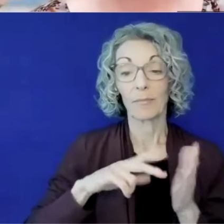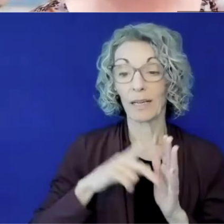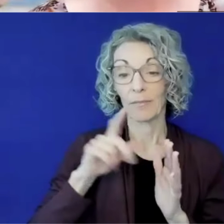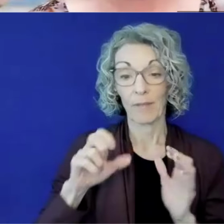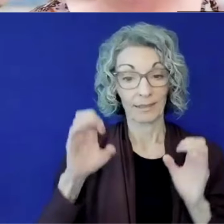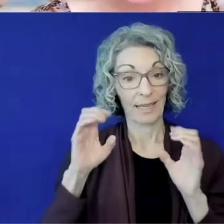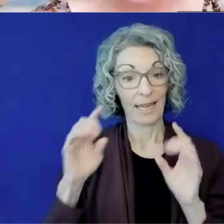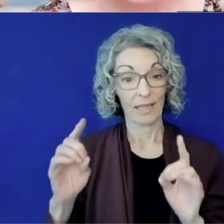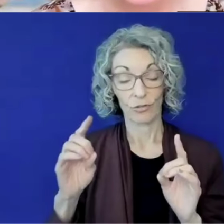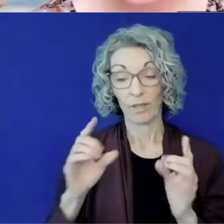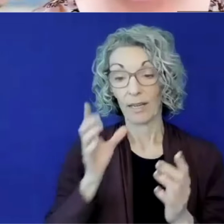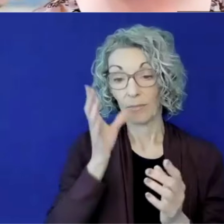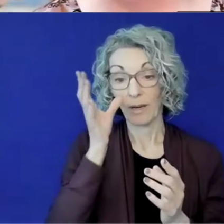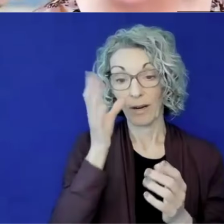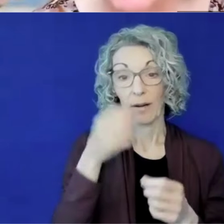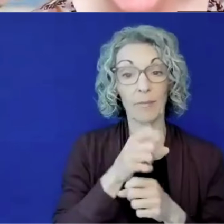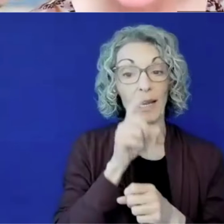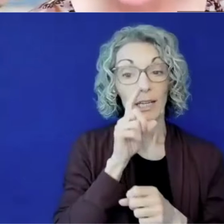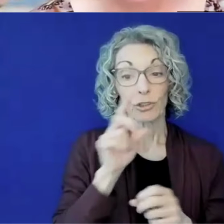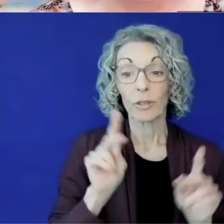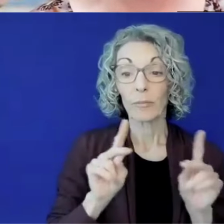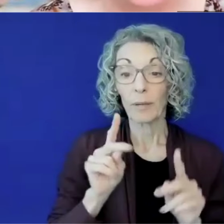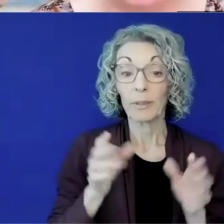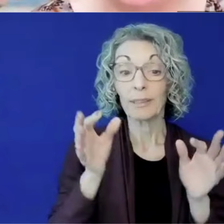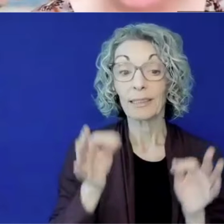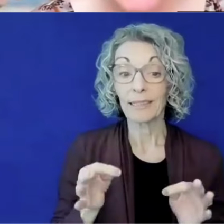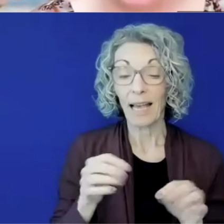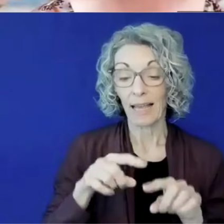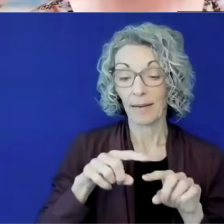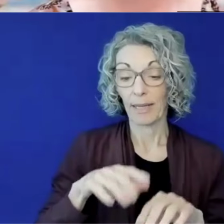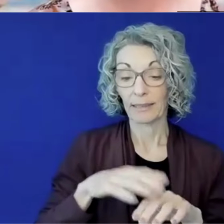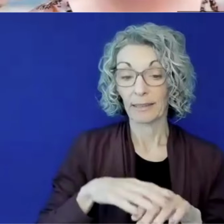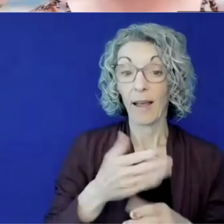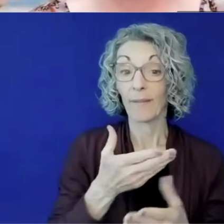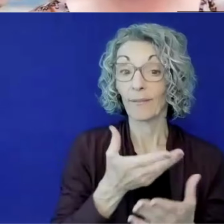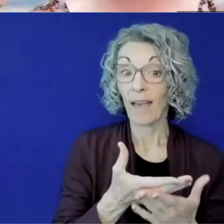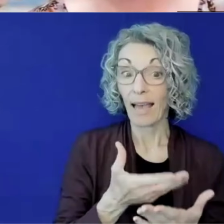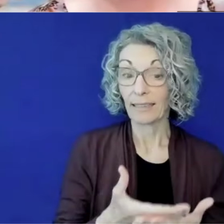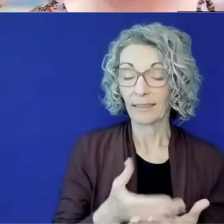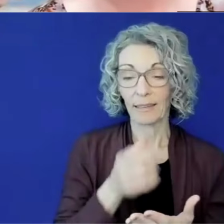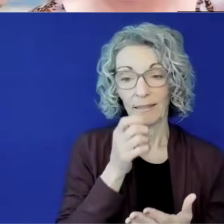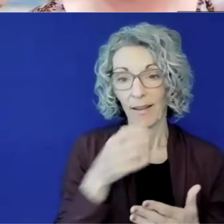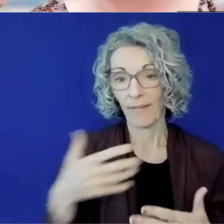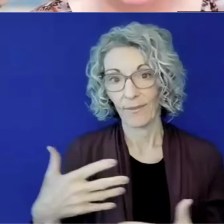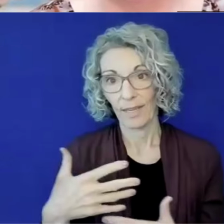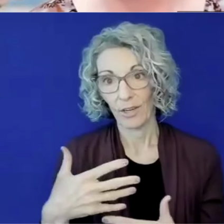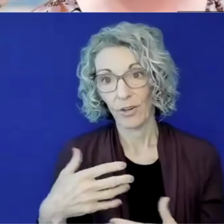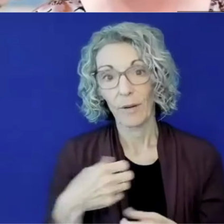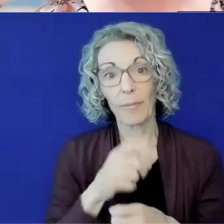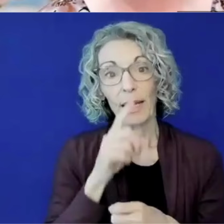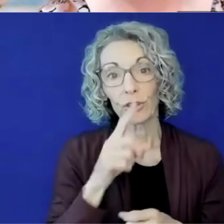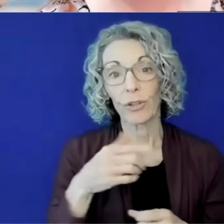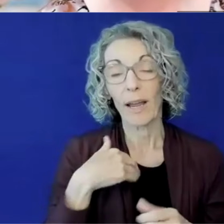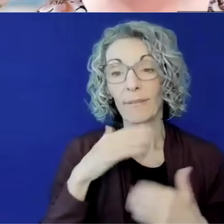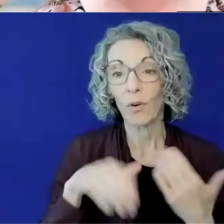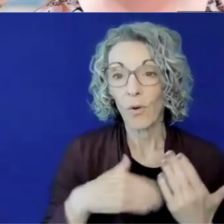making sure that people are making decisions from facts and not from fear. So making sure they have all of the information.